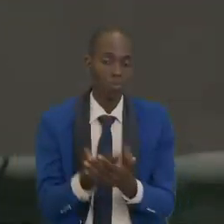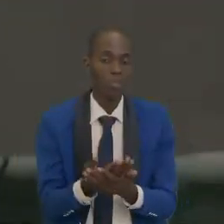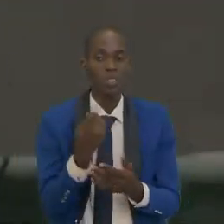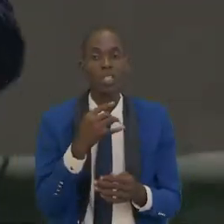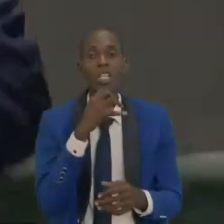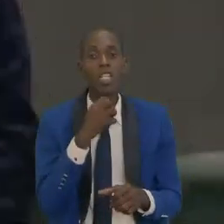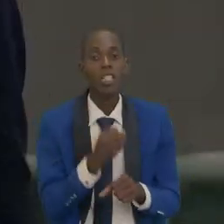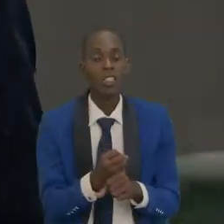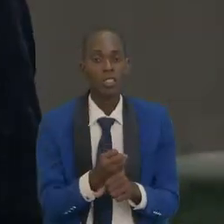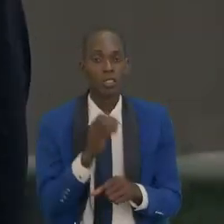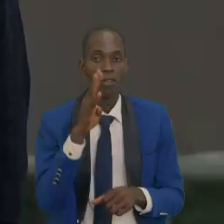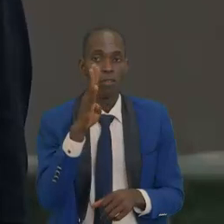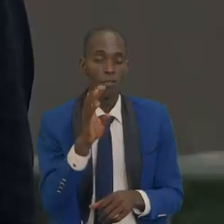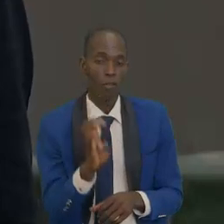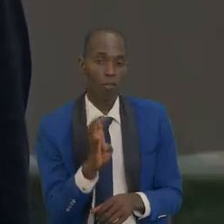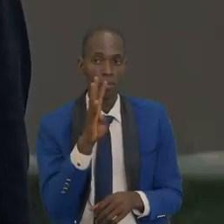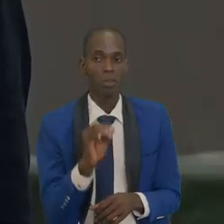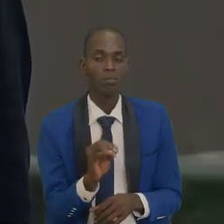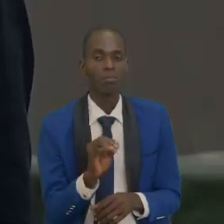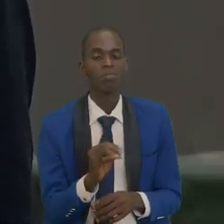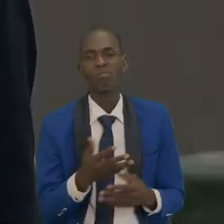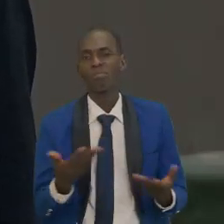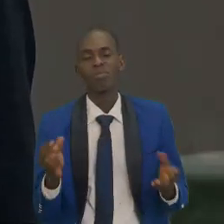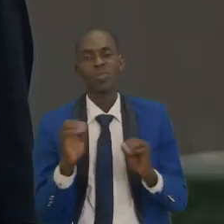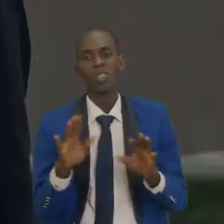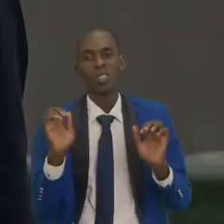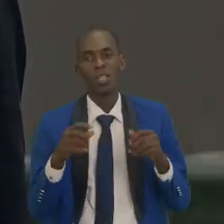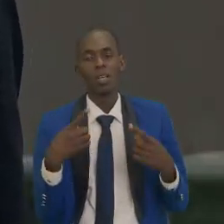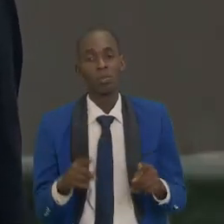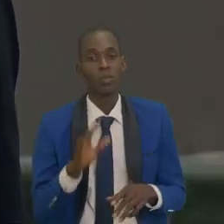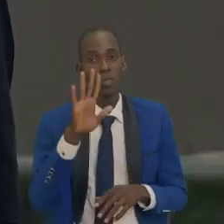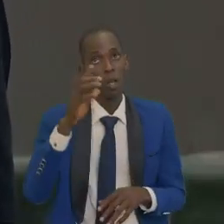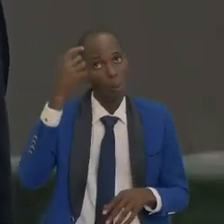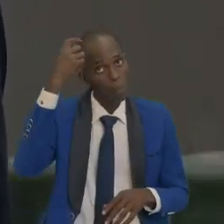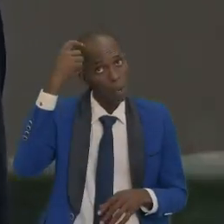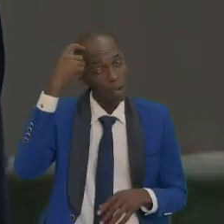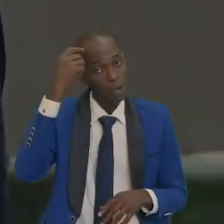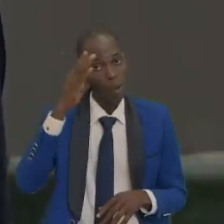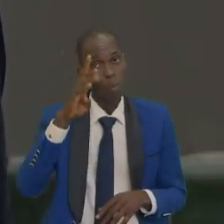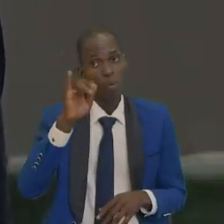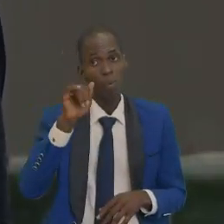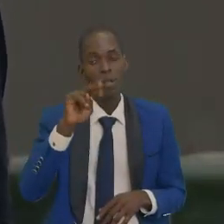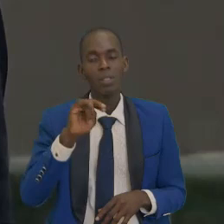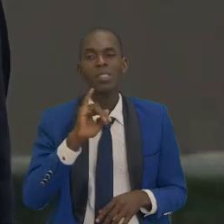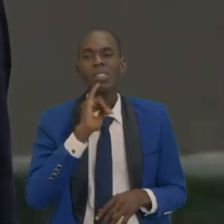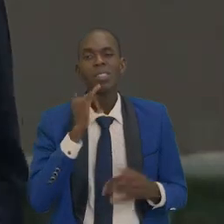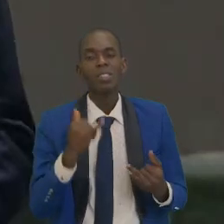no new thing can happen the brain is dead